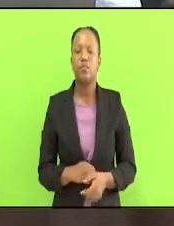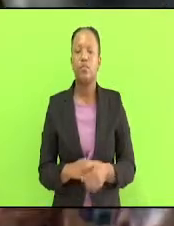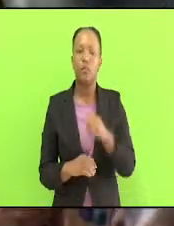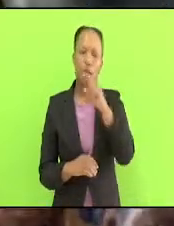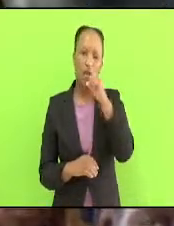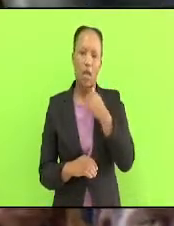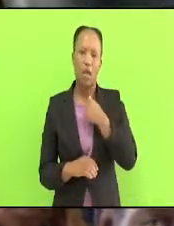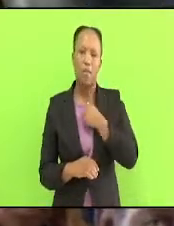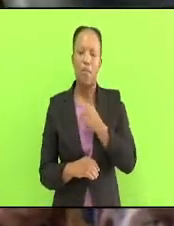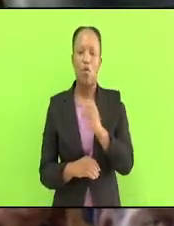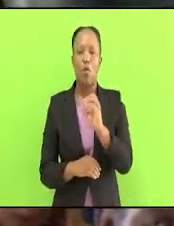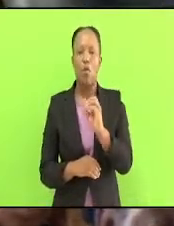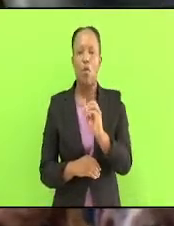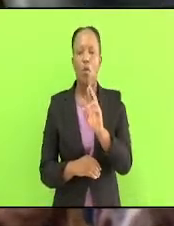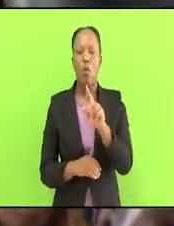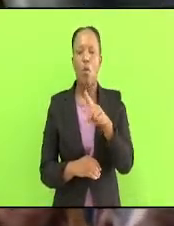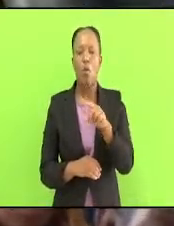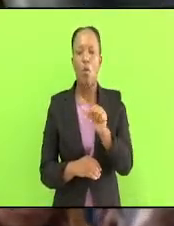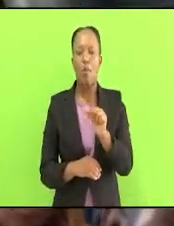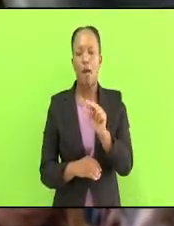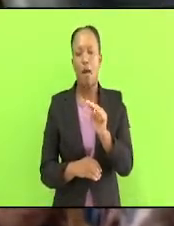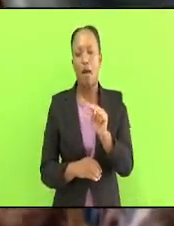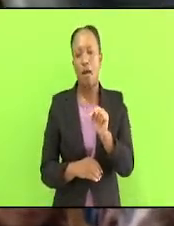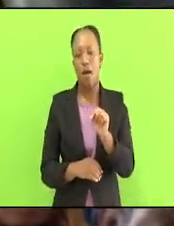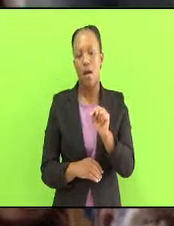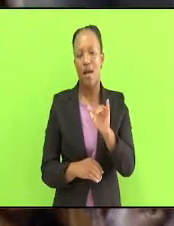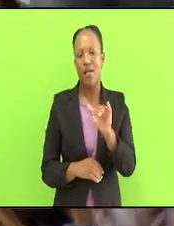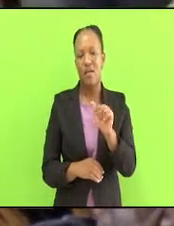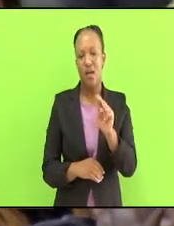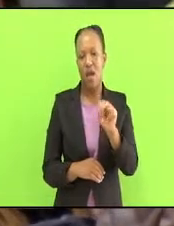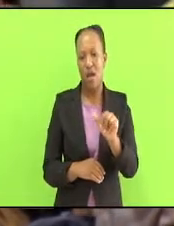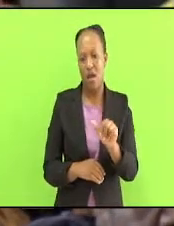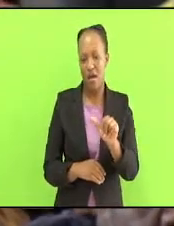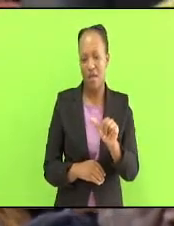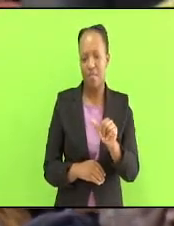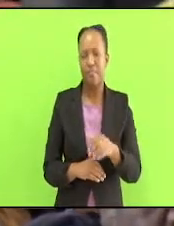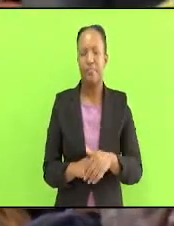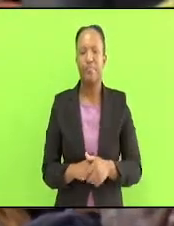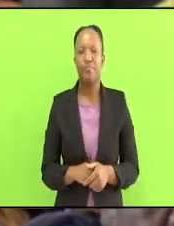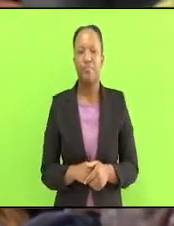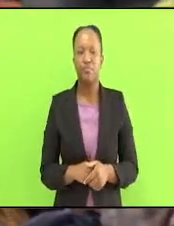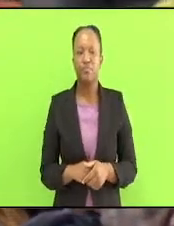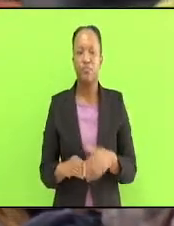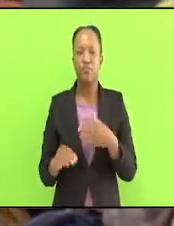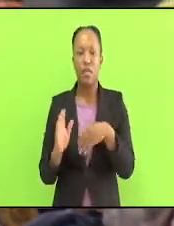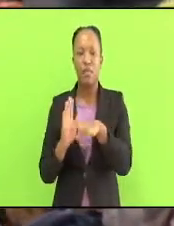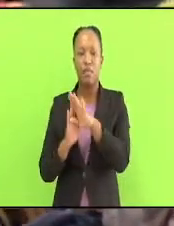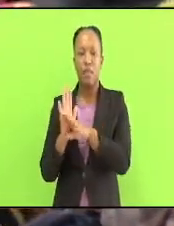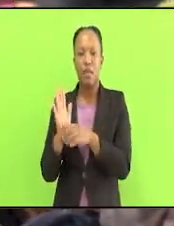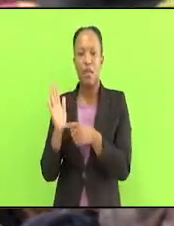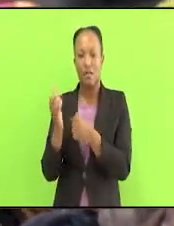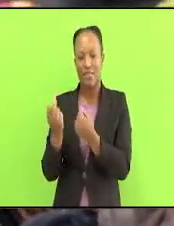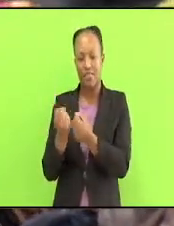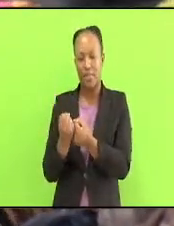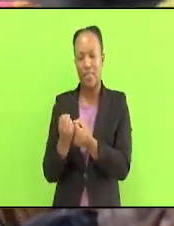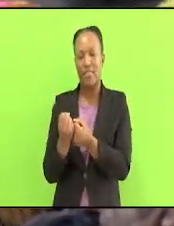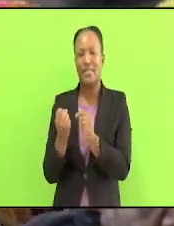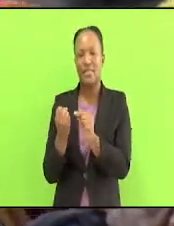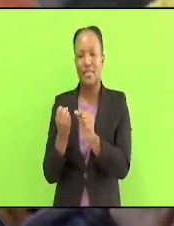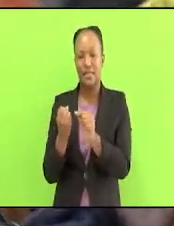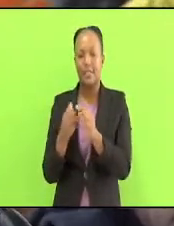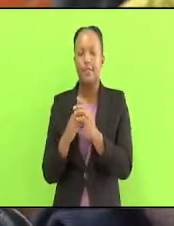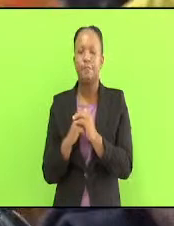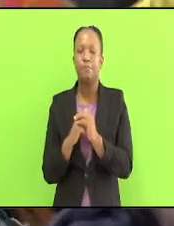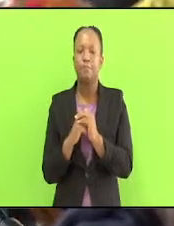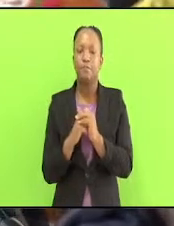name is Opanyana Musi. E ka bokutshwane hela ba gaetsho nna ke a supporta bill e because